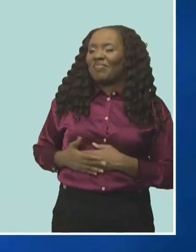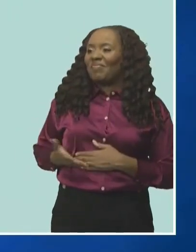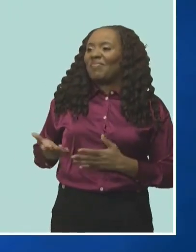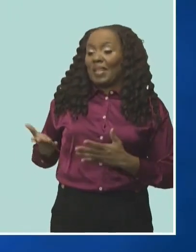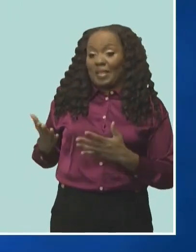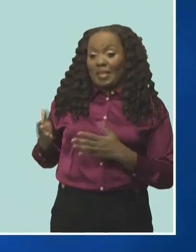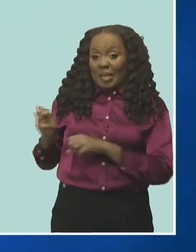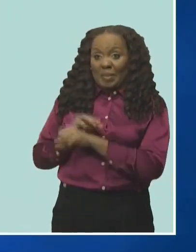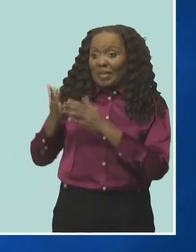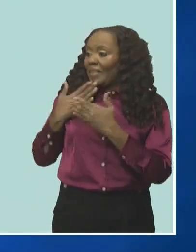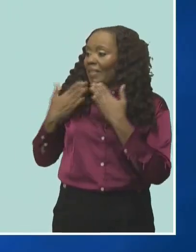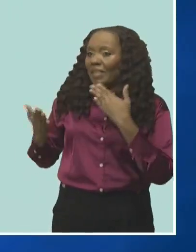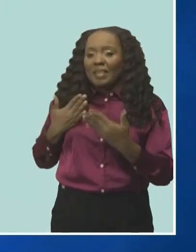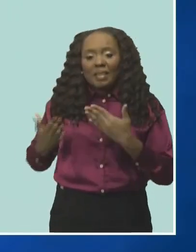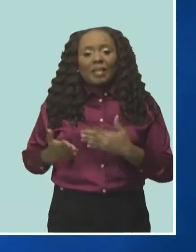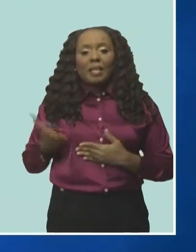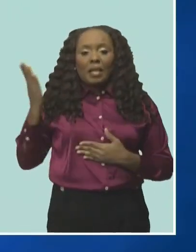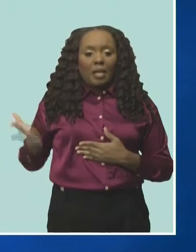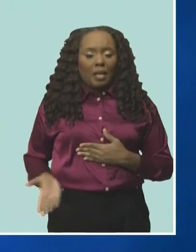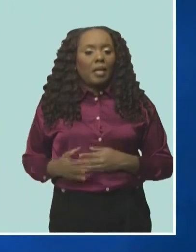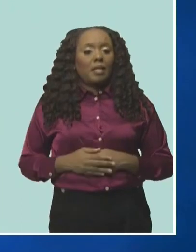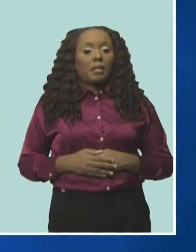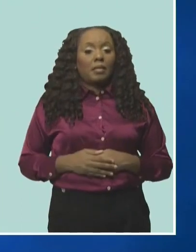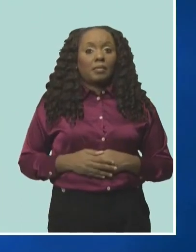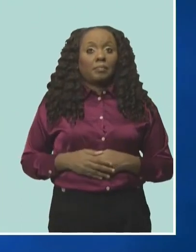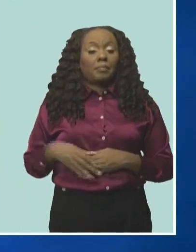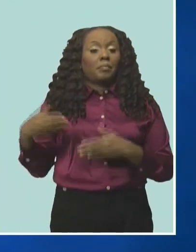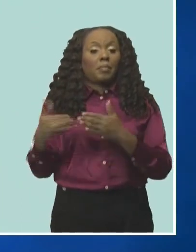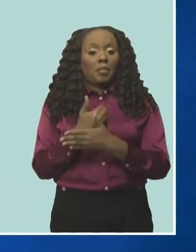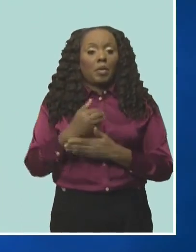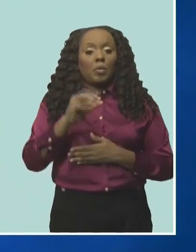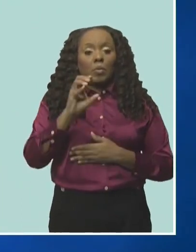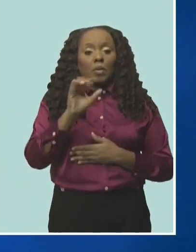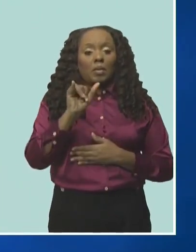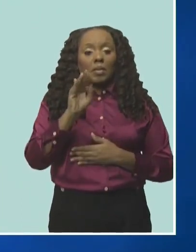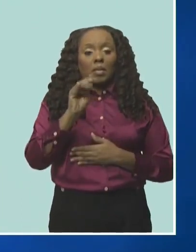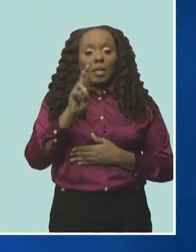Minister of Industry, Innovation, Science and Technology, Marsha Caddle, speaking on the new cybercrime legislation.